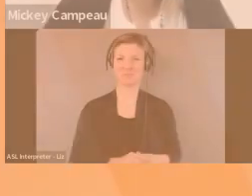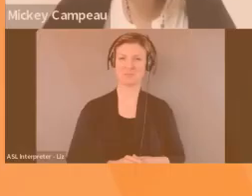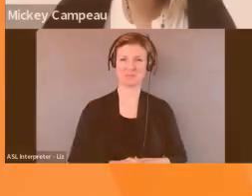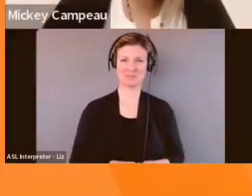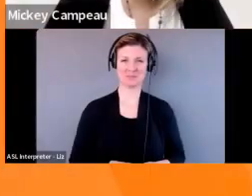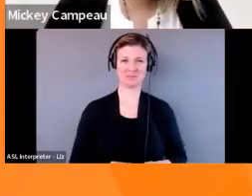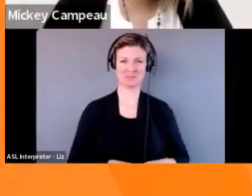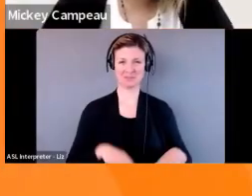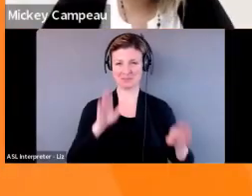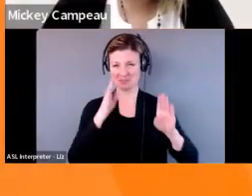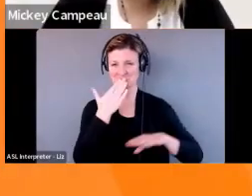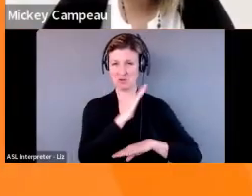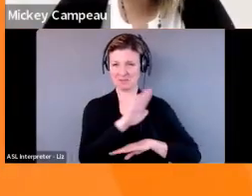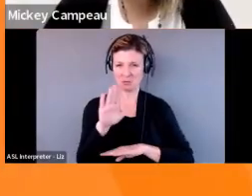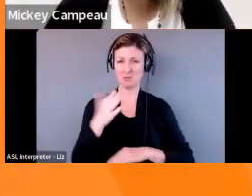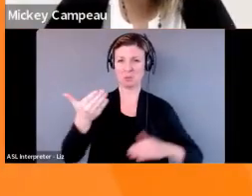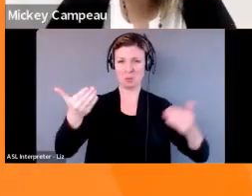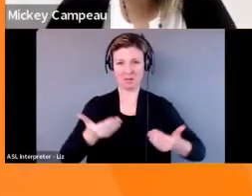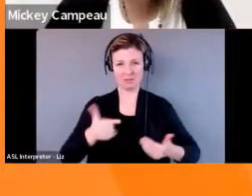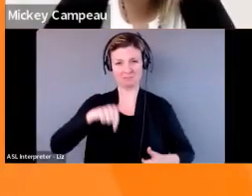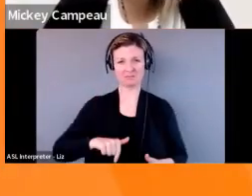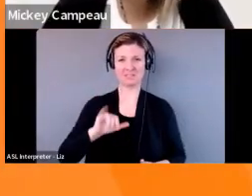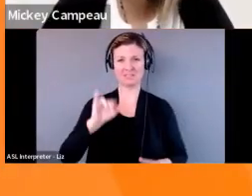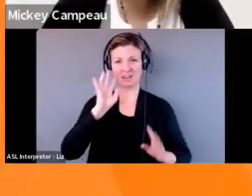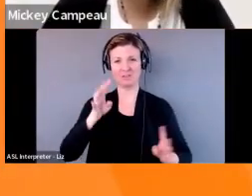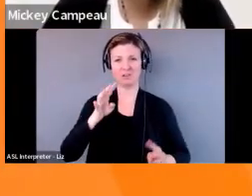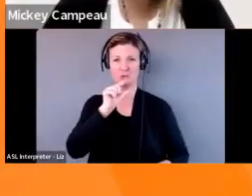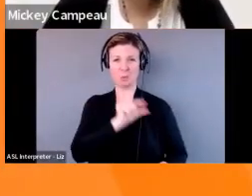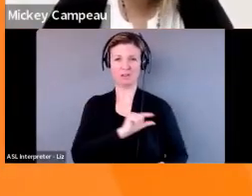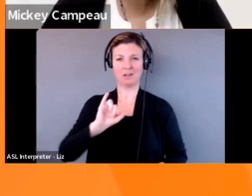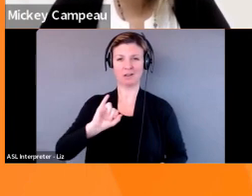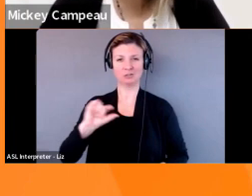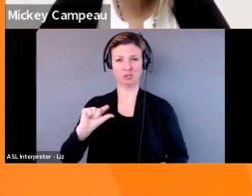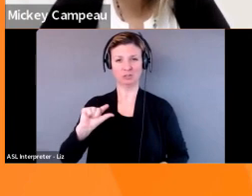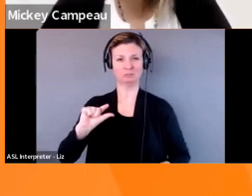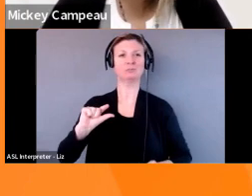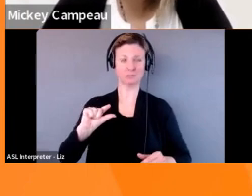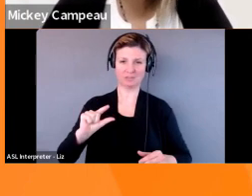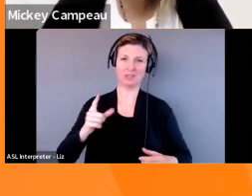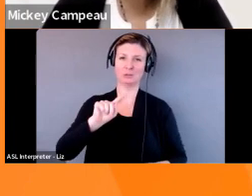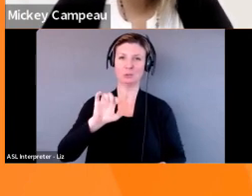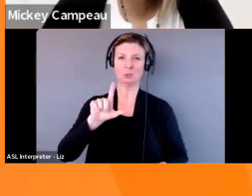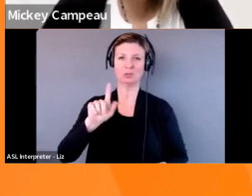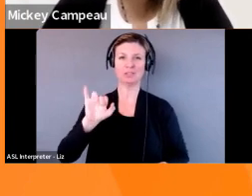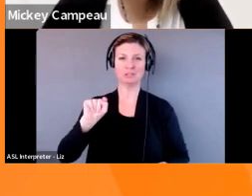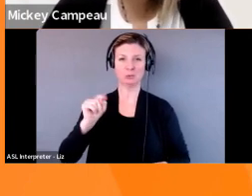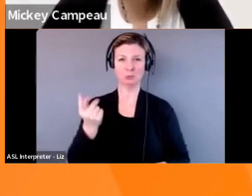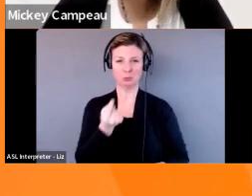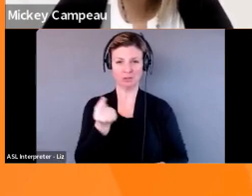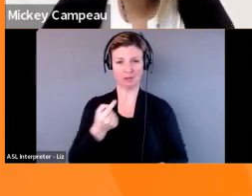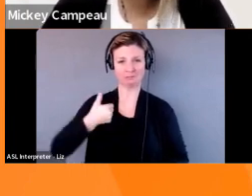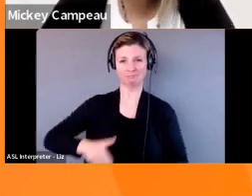Good afternoon and welcome to Innovation Guelph presents Toolkit Tuesday. I am Mickey Campo. I'm Director of Community Growth with